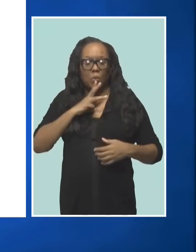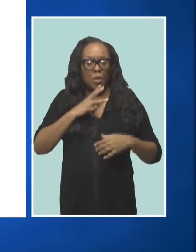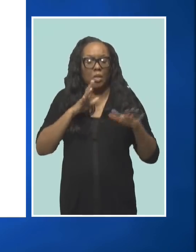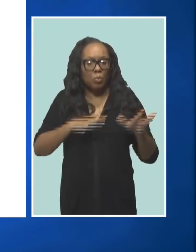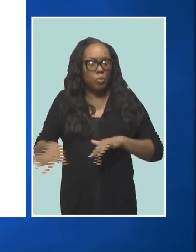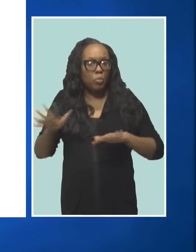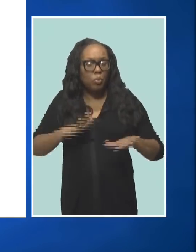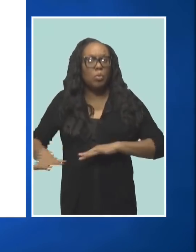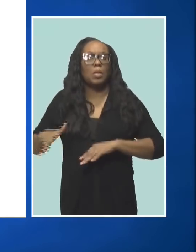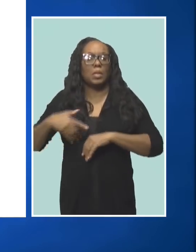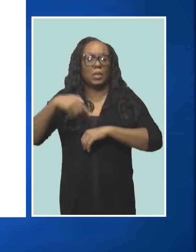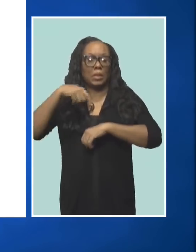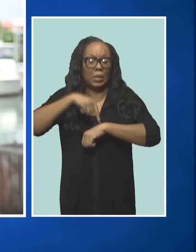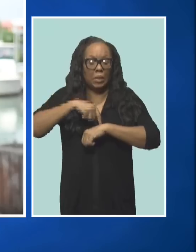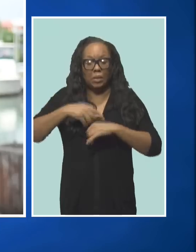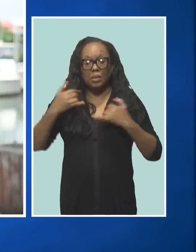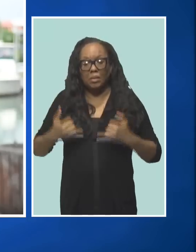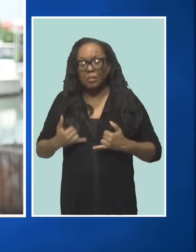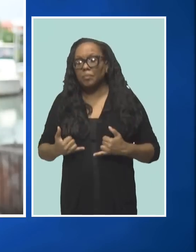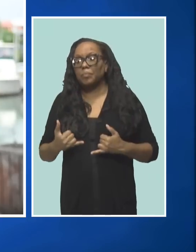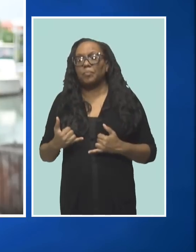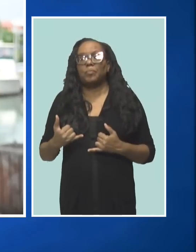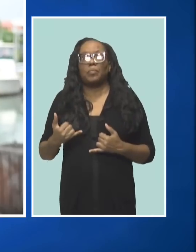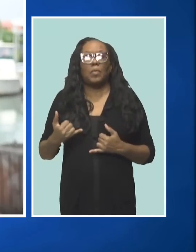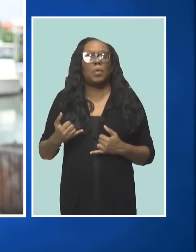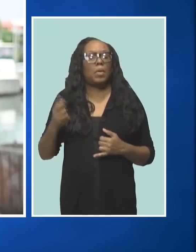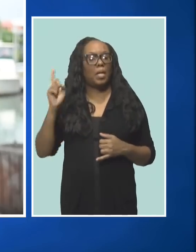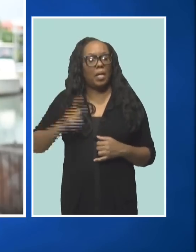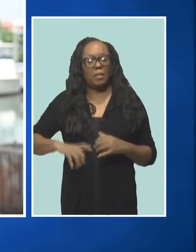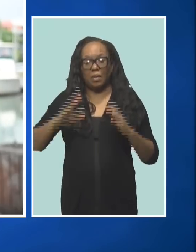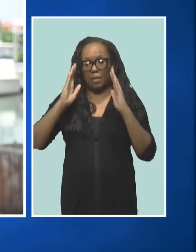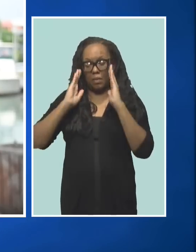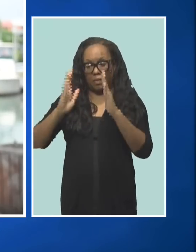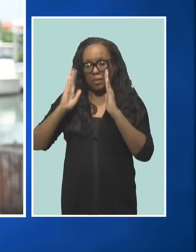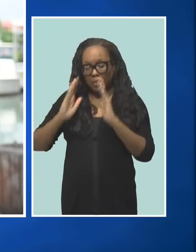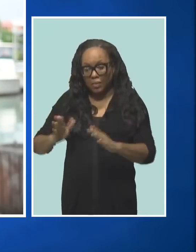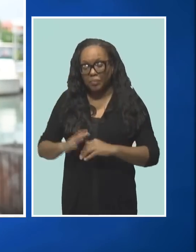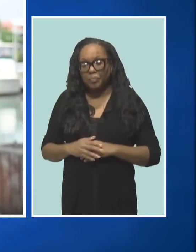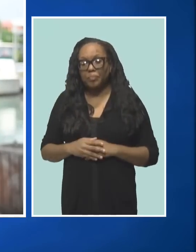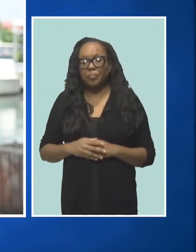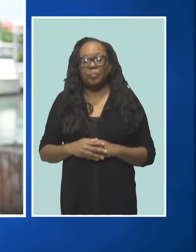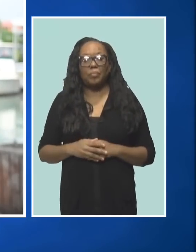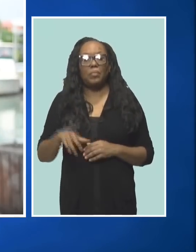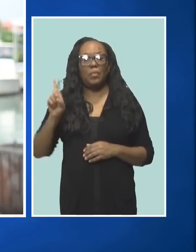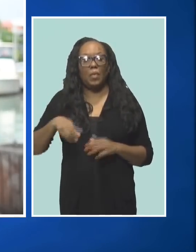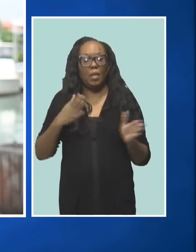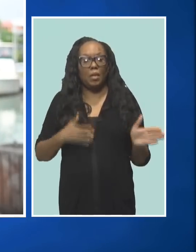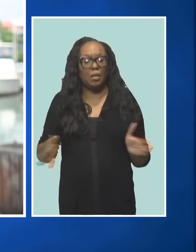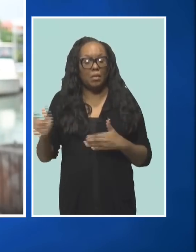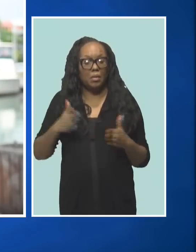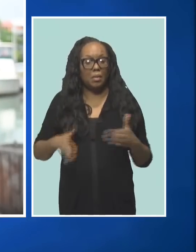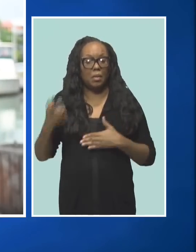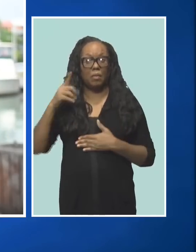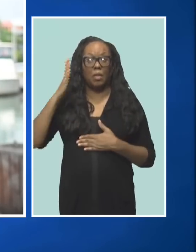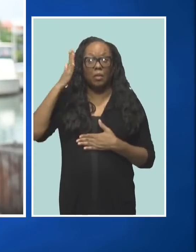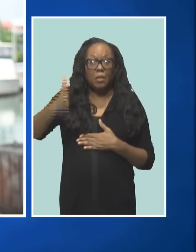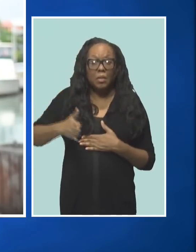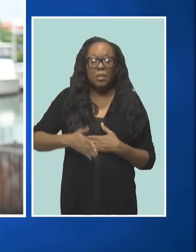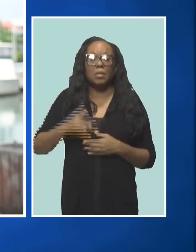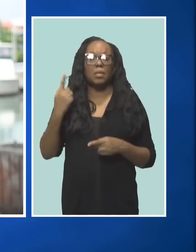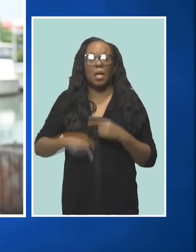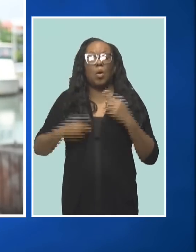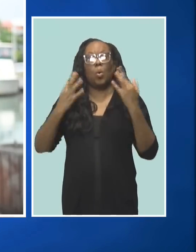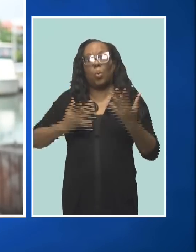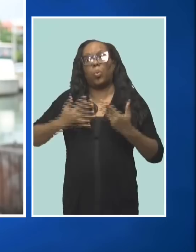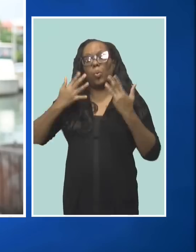timing, it's just that these impacts we can no longer ignore. These impacts we have to plan now for the future, and these impacts we can't wait until